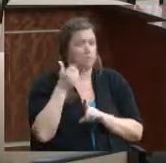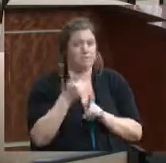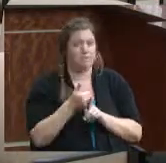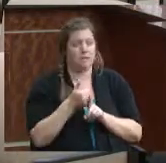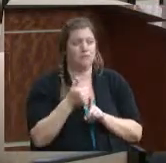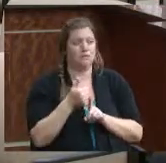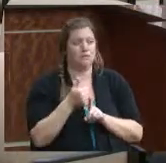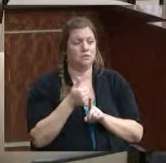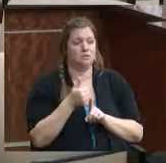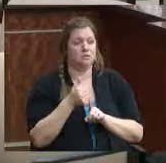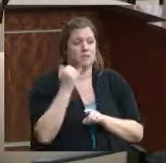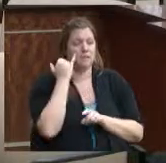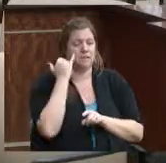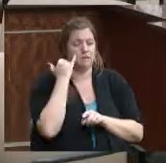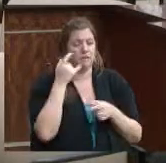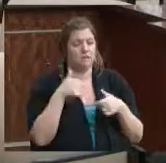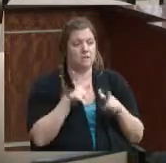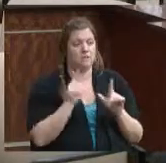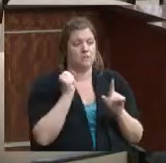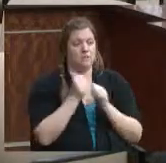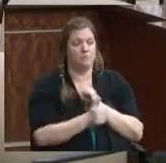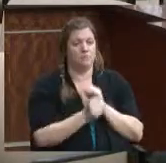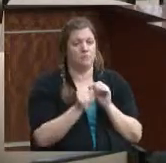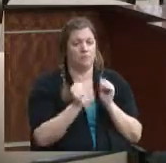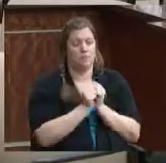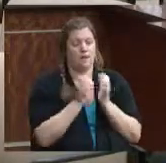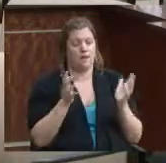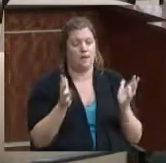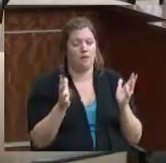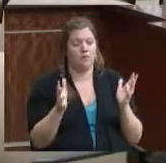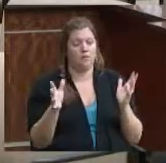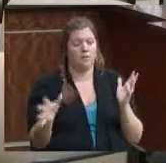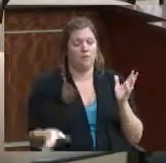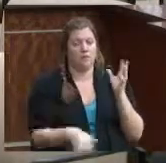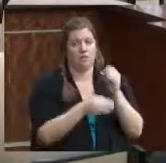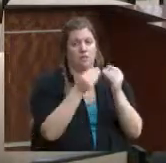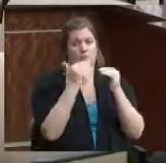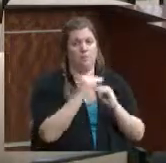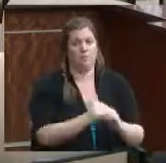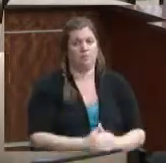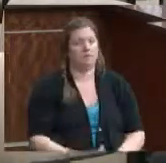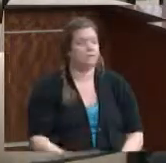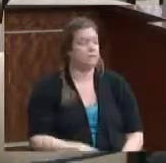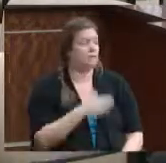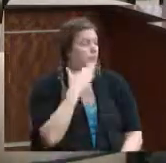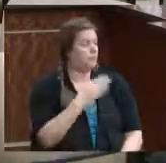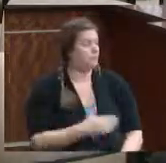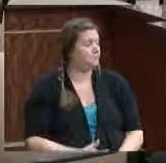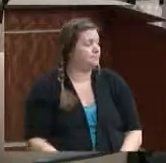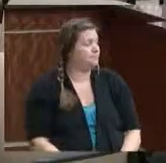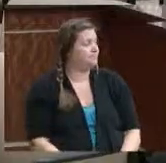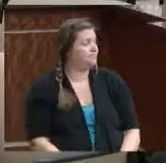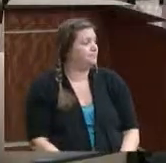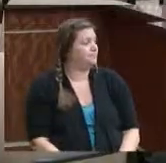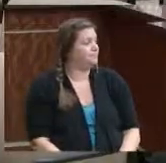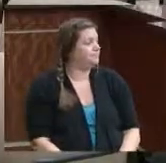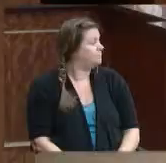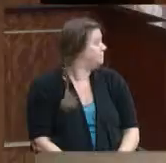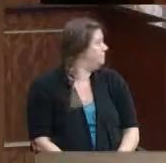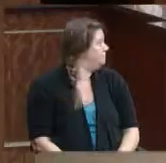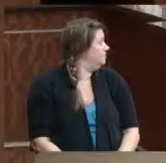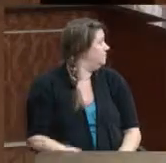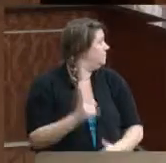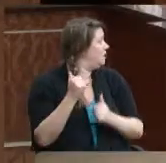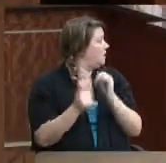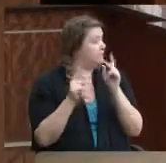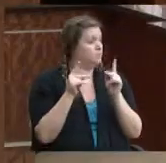affected if this is allowed to go forth without additional limits. Thank you. Thank you, Ms. Epps. The last speaker